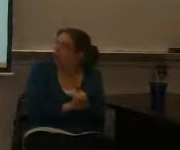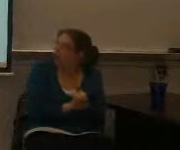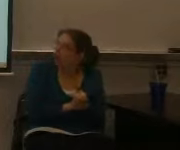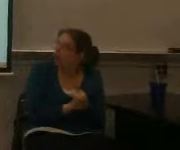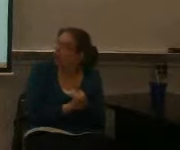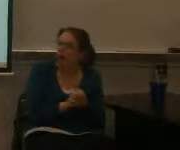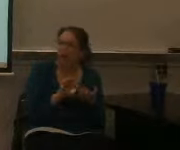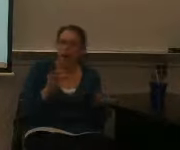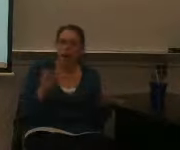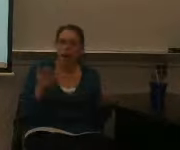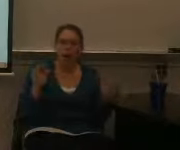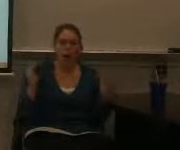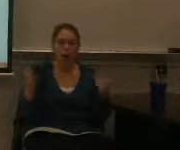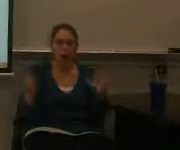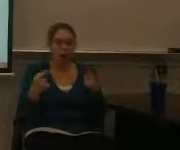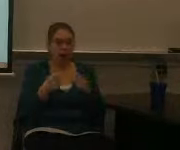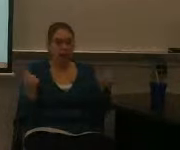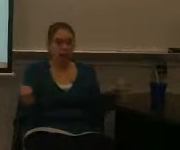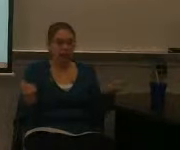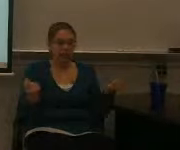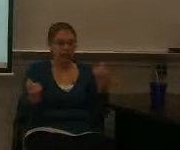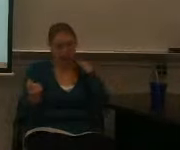In contrast,